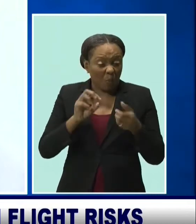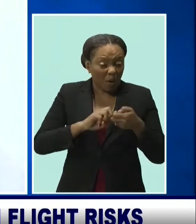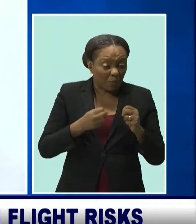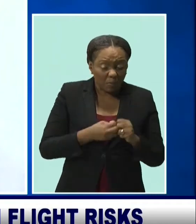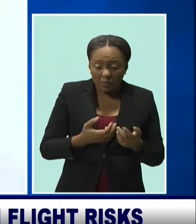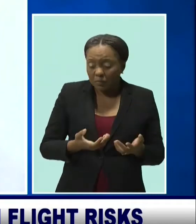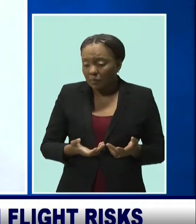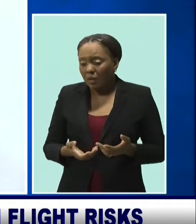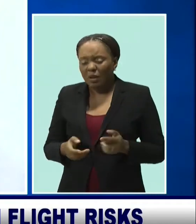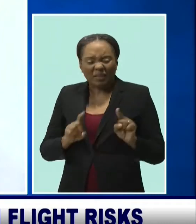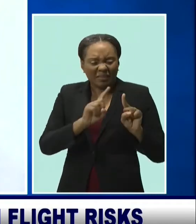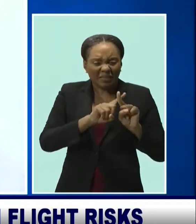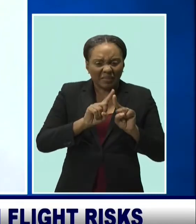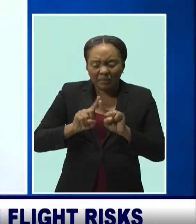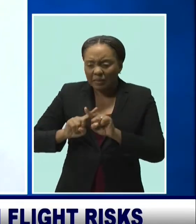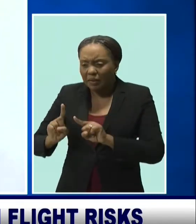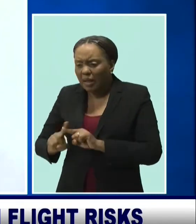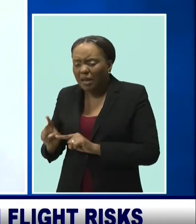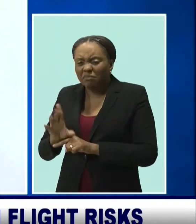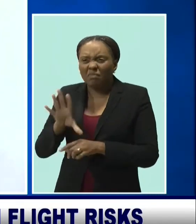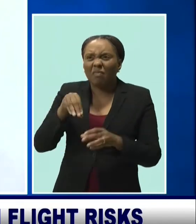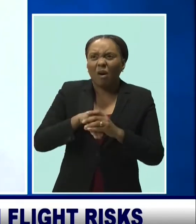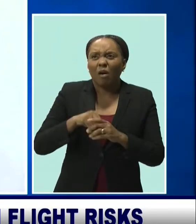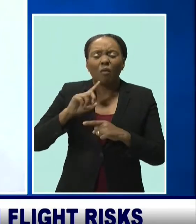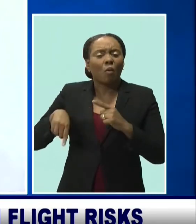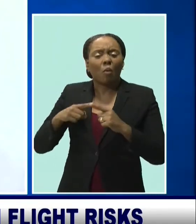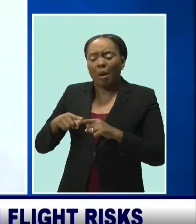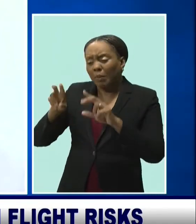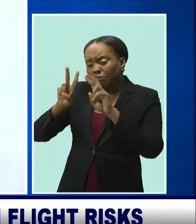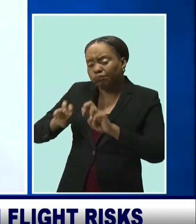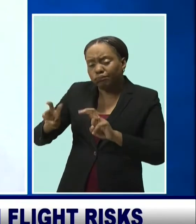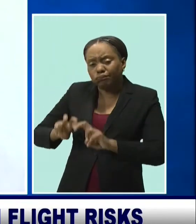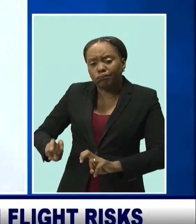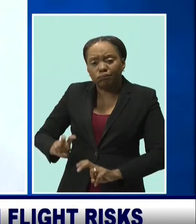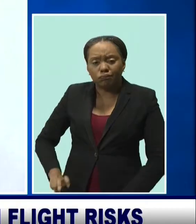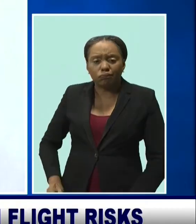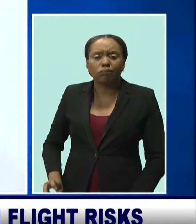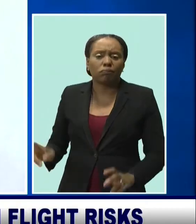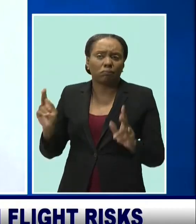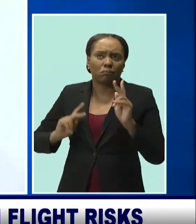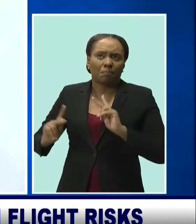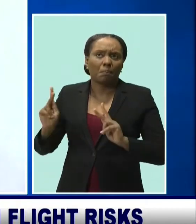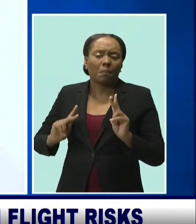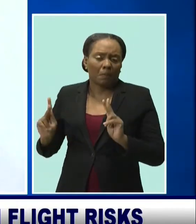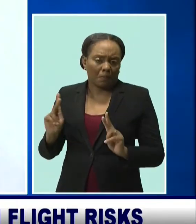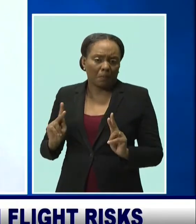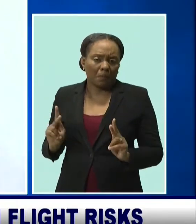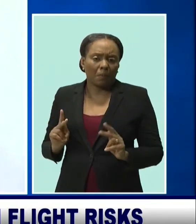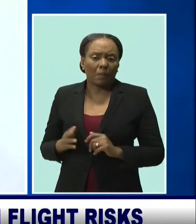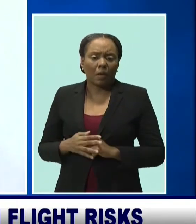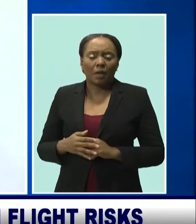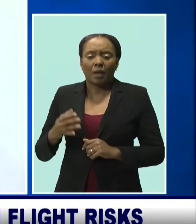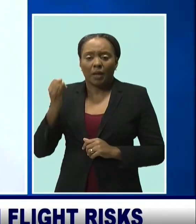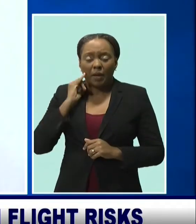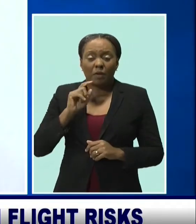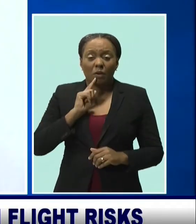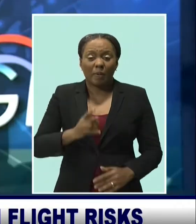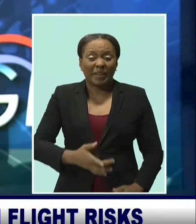lots of factors that come into play when we assess, triage a person essentially as a red or